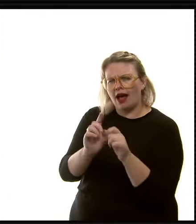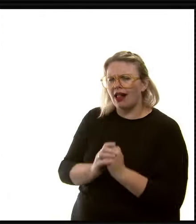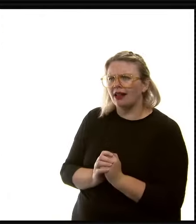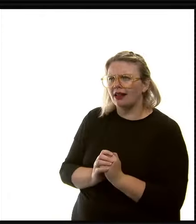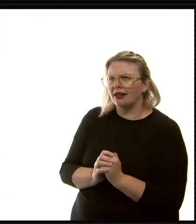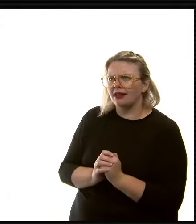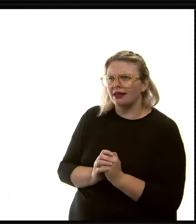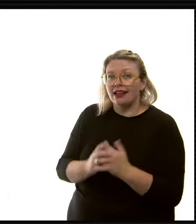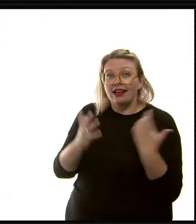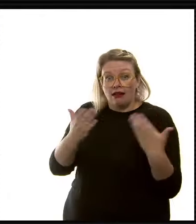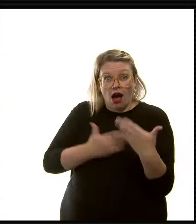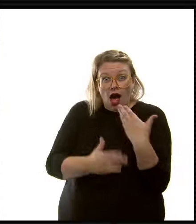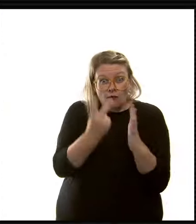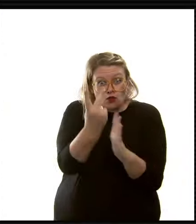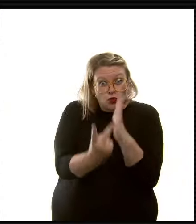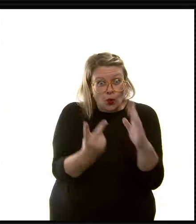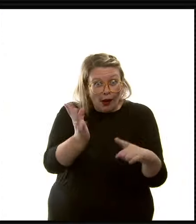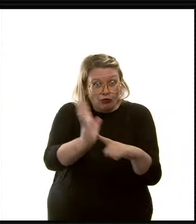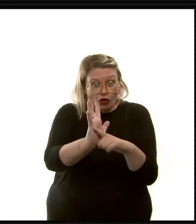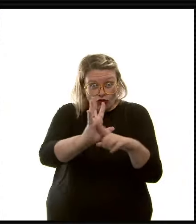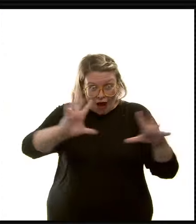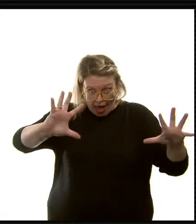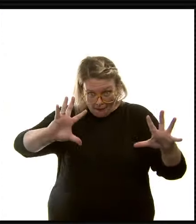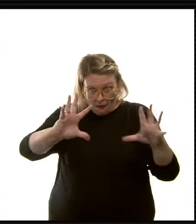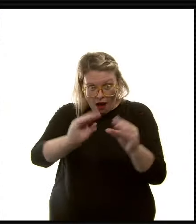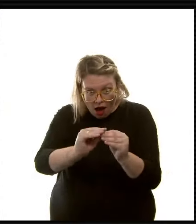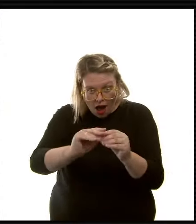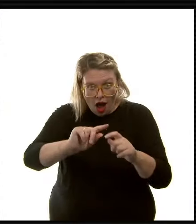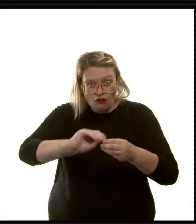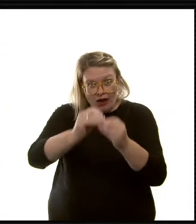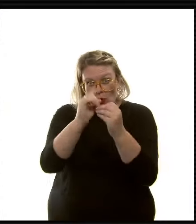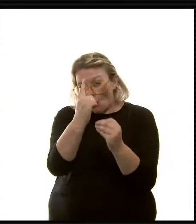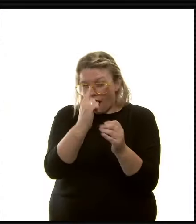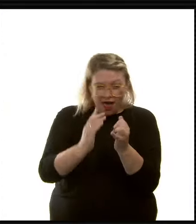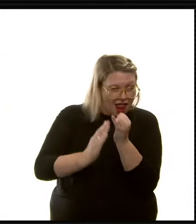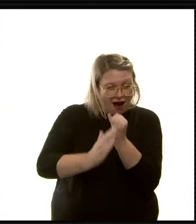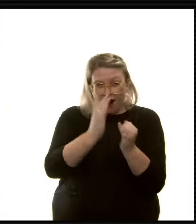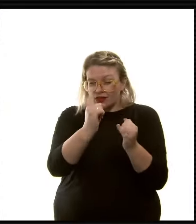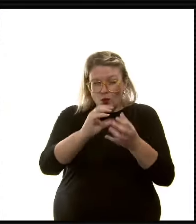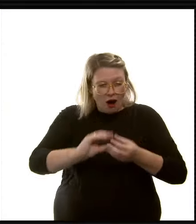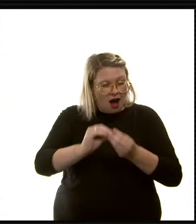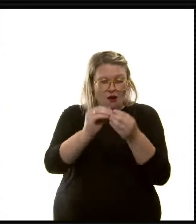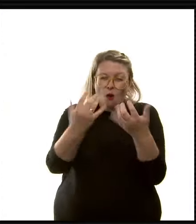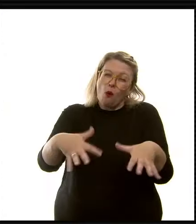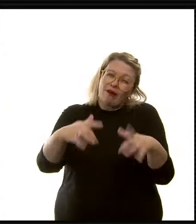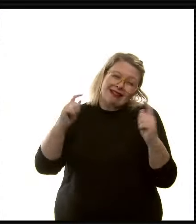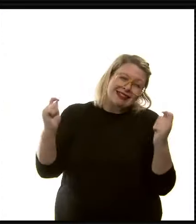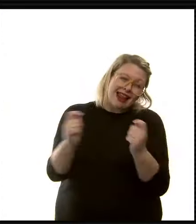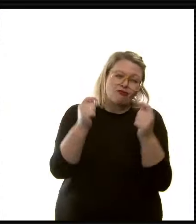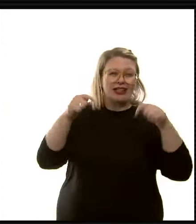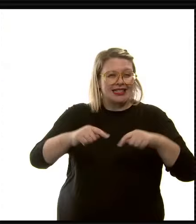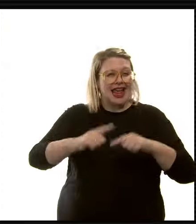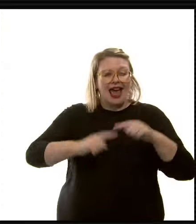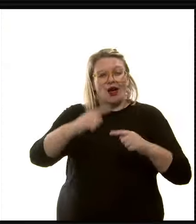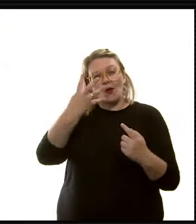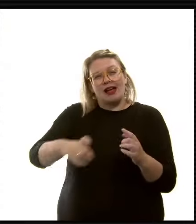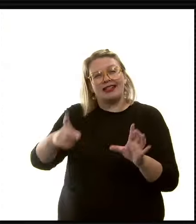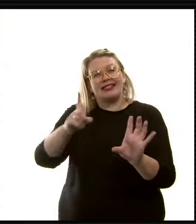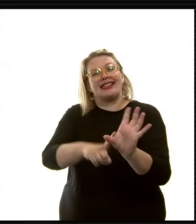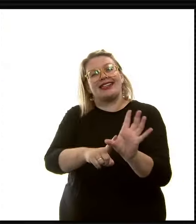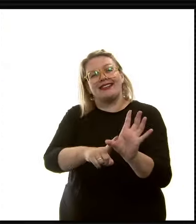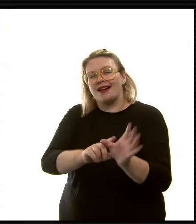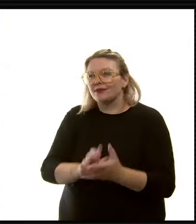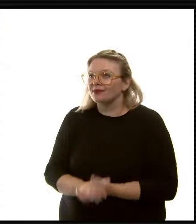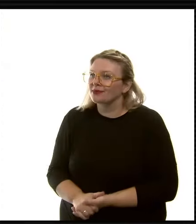the rest of the show to bring all your builds together into one final creation that celebrates 90 years of LEGO play.